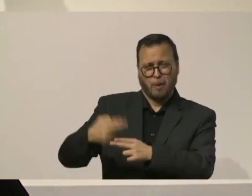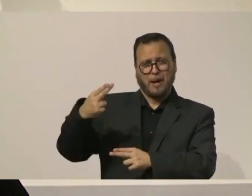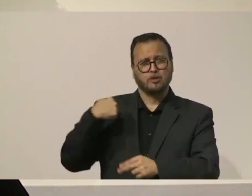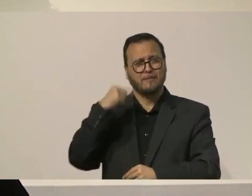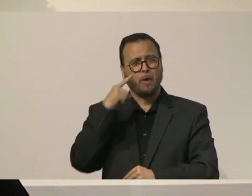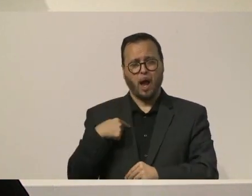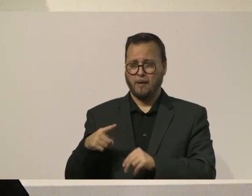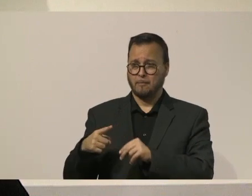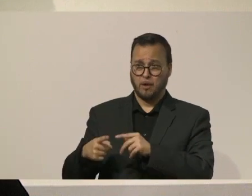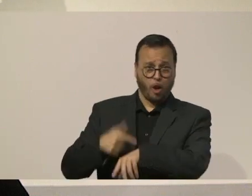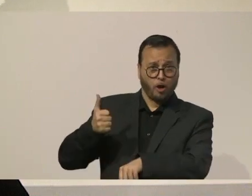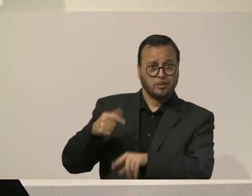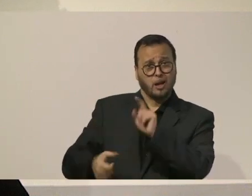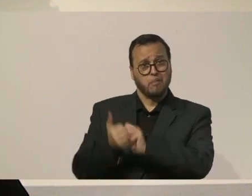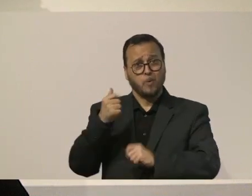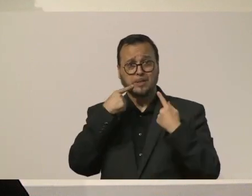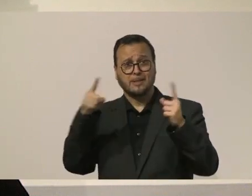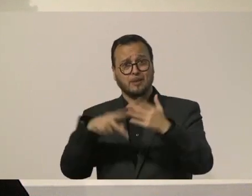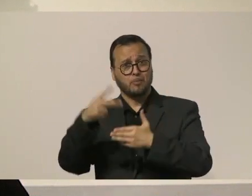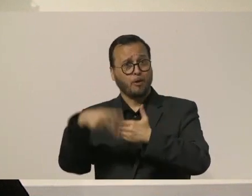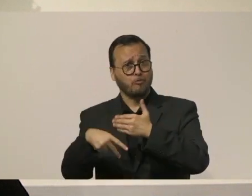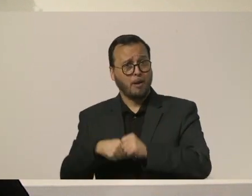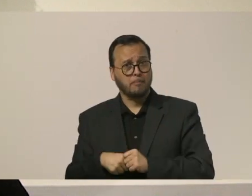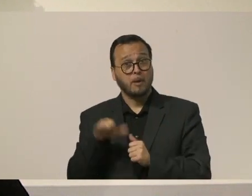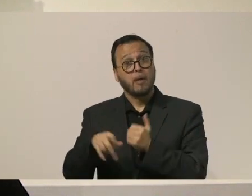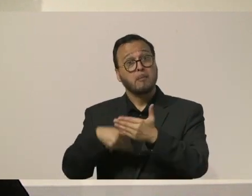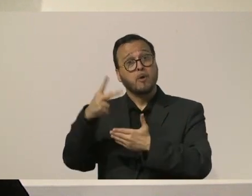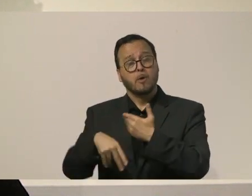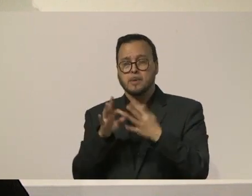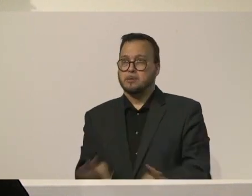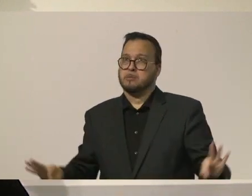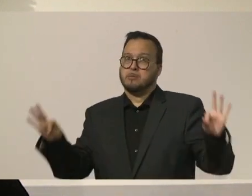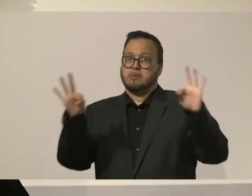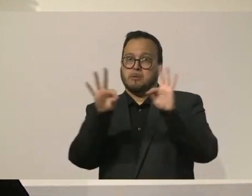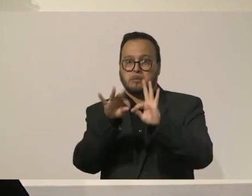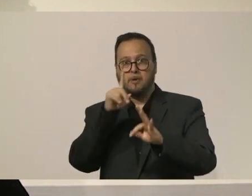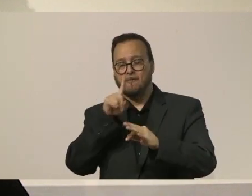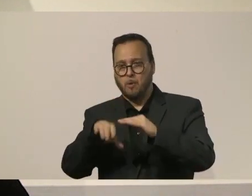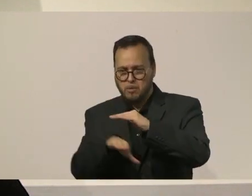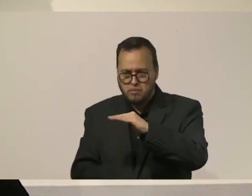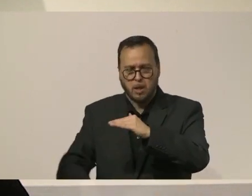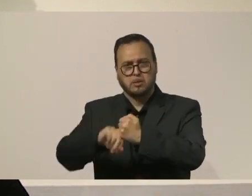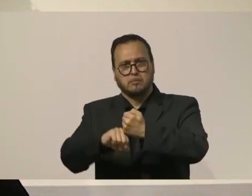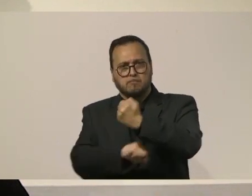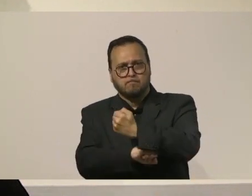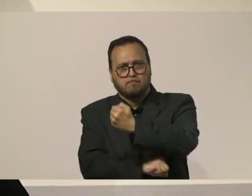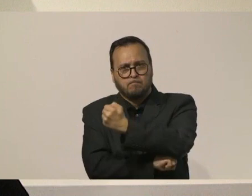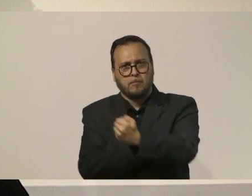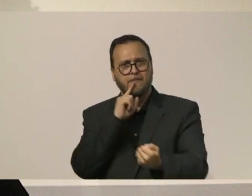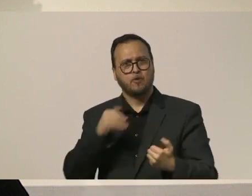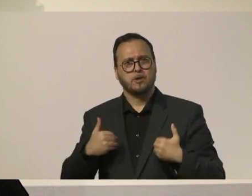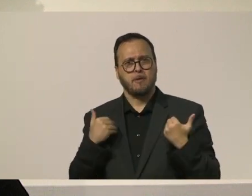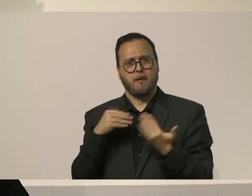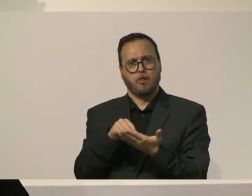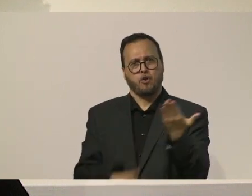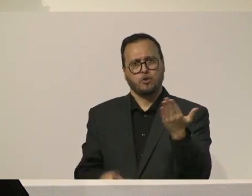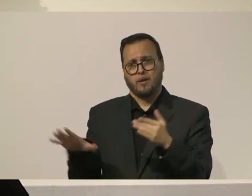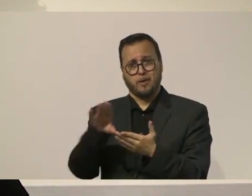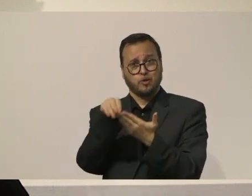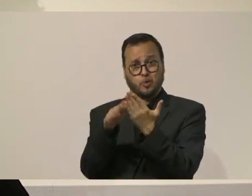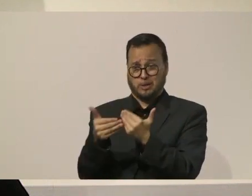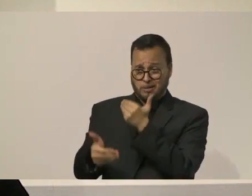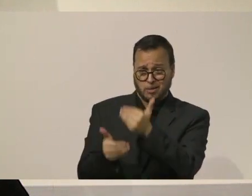most successful program. This program is critical in the fundamental foundations for young learners and young students as they